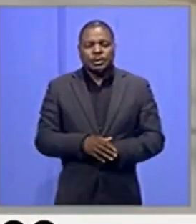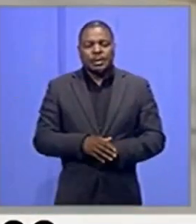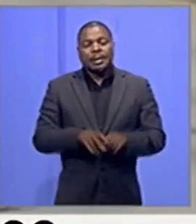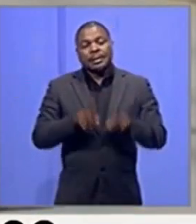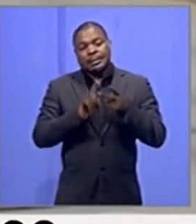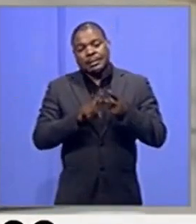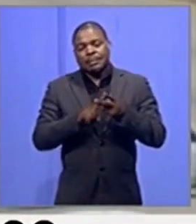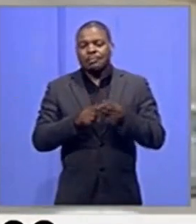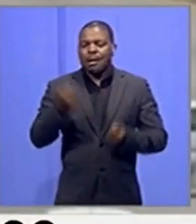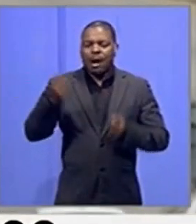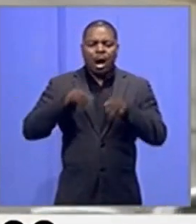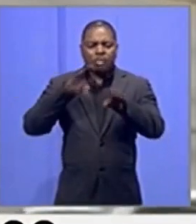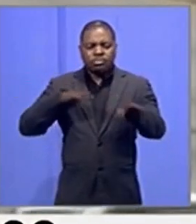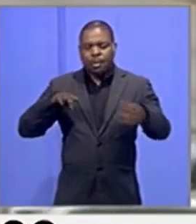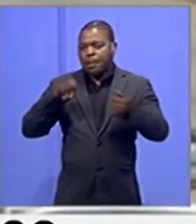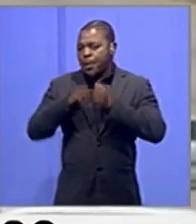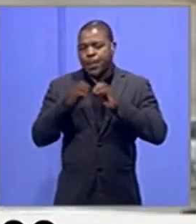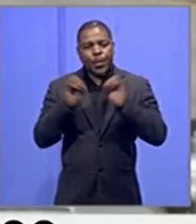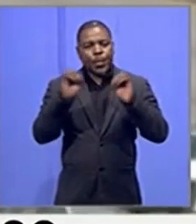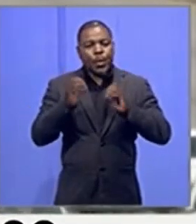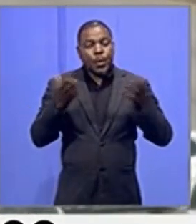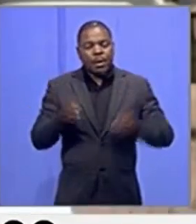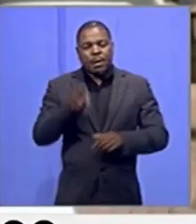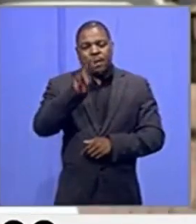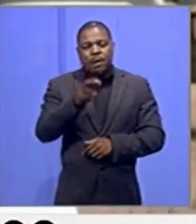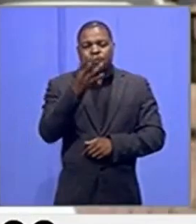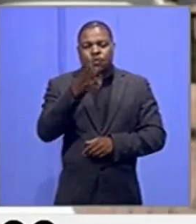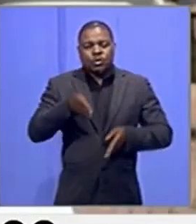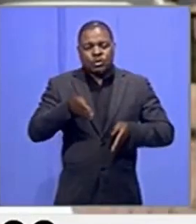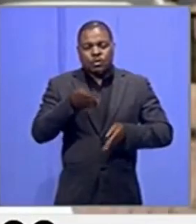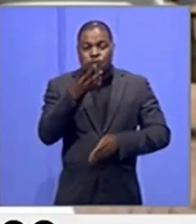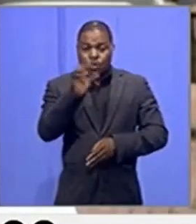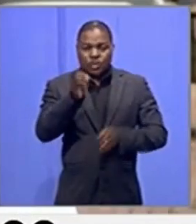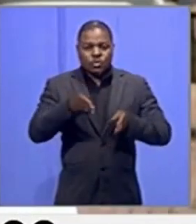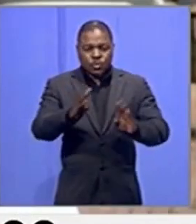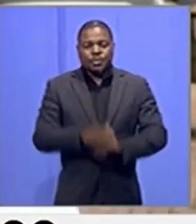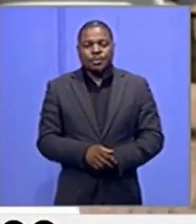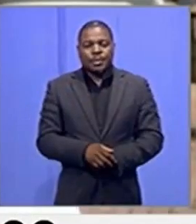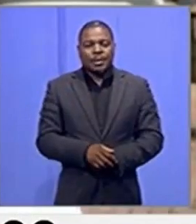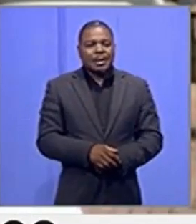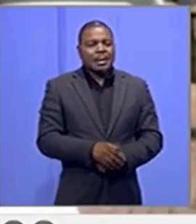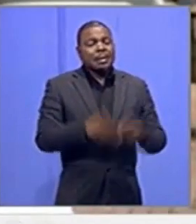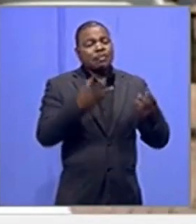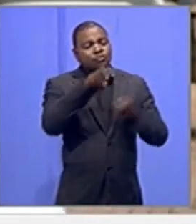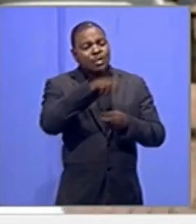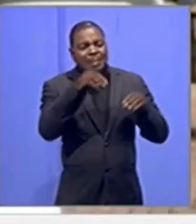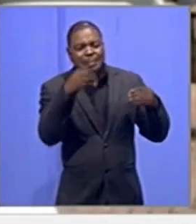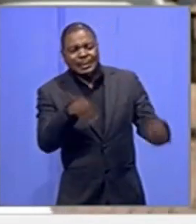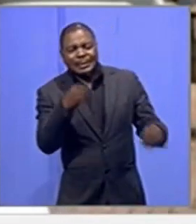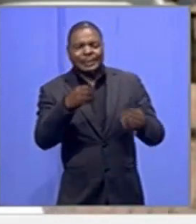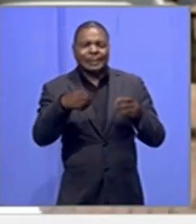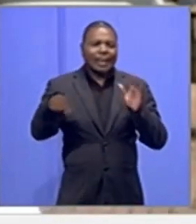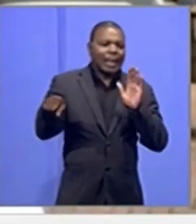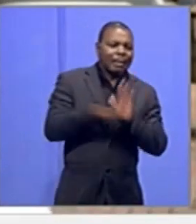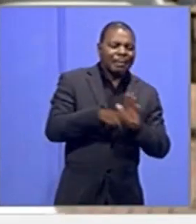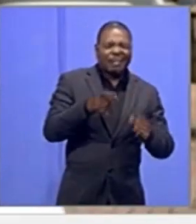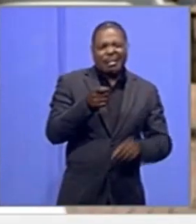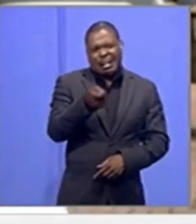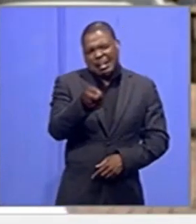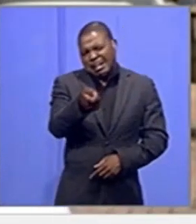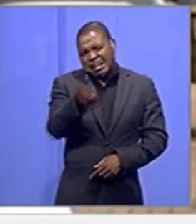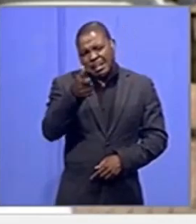sephetephete ga senke wa šitiša kudu mmileng wa R40. The business and tourism sector impacted very minimally. I